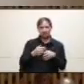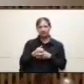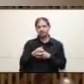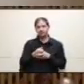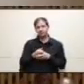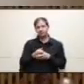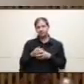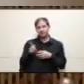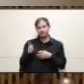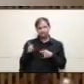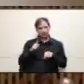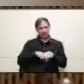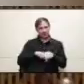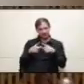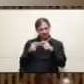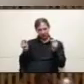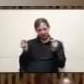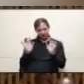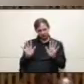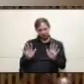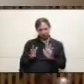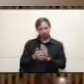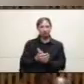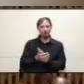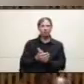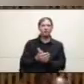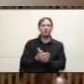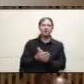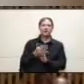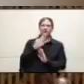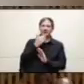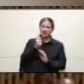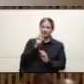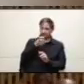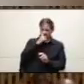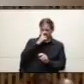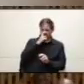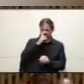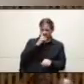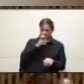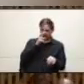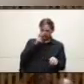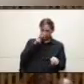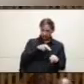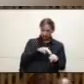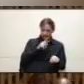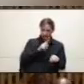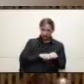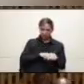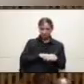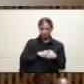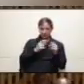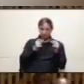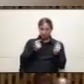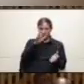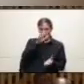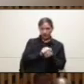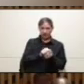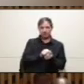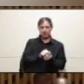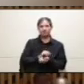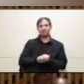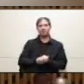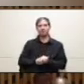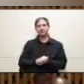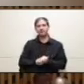already exhausted your 2 minutes. Can you please try to consolidate the response faster?